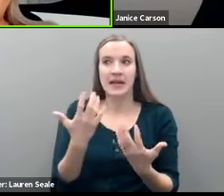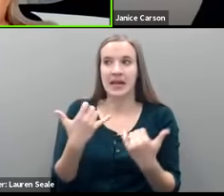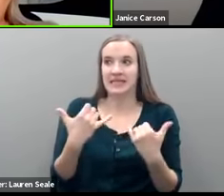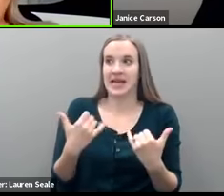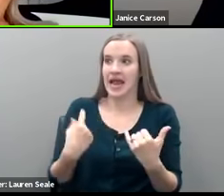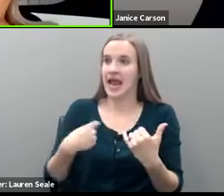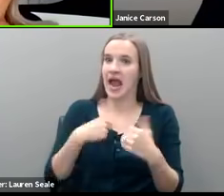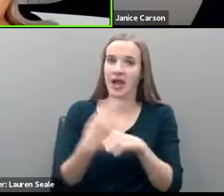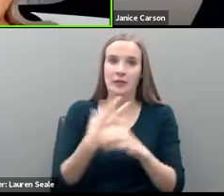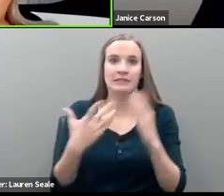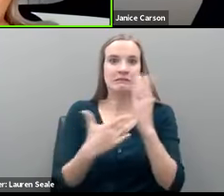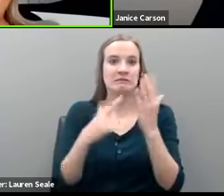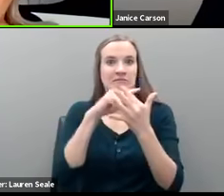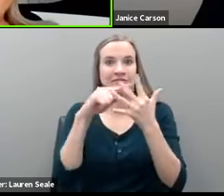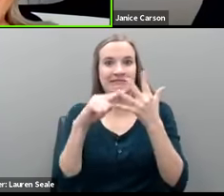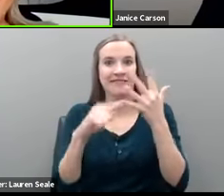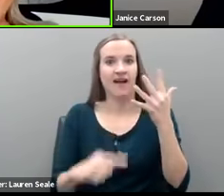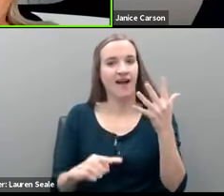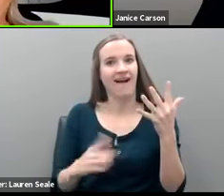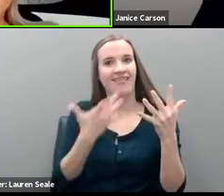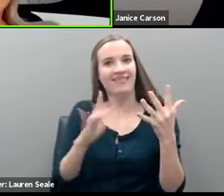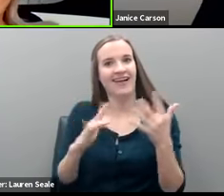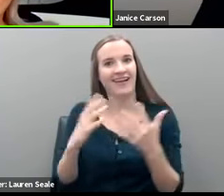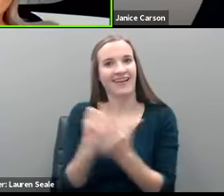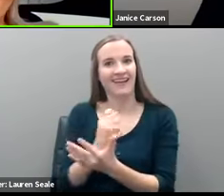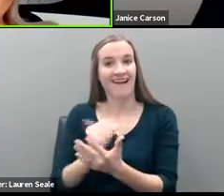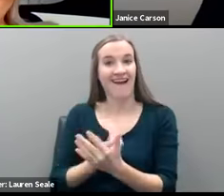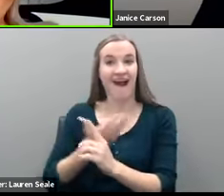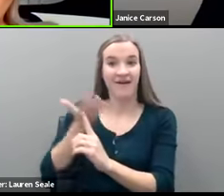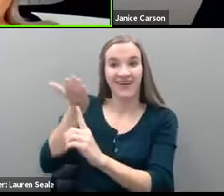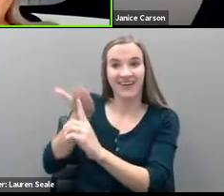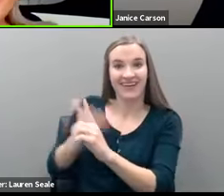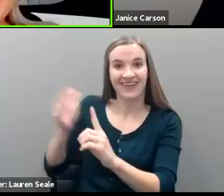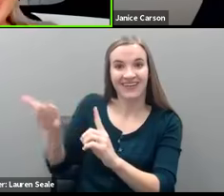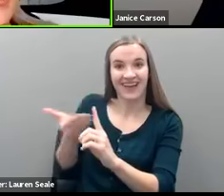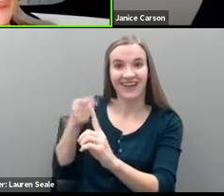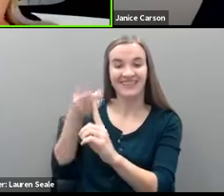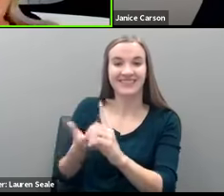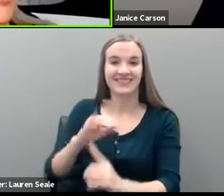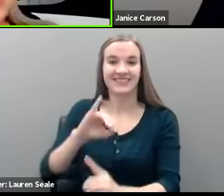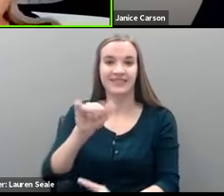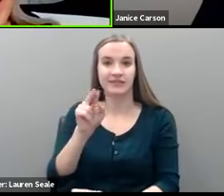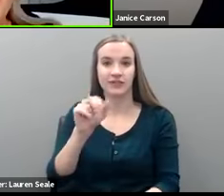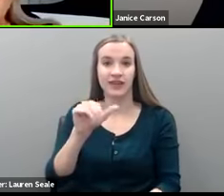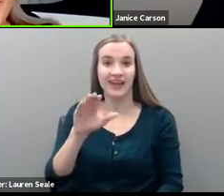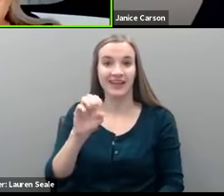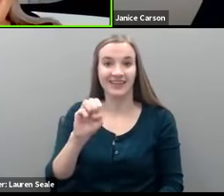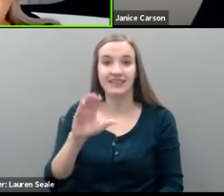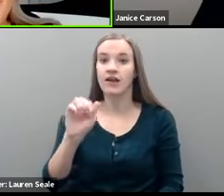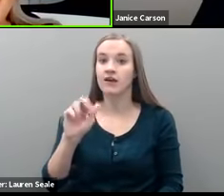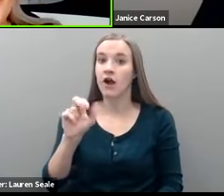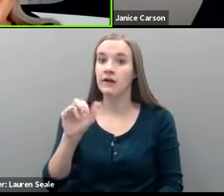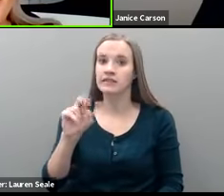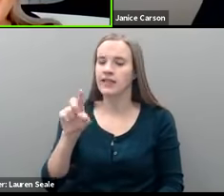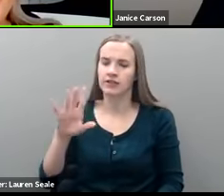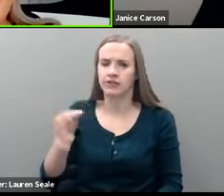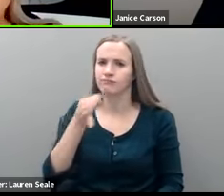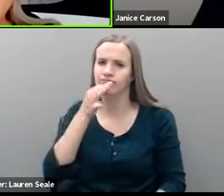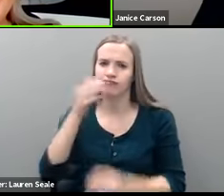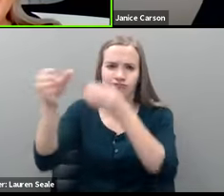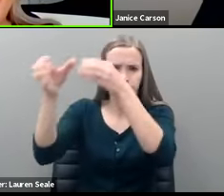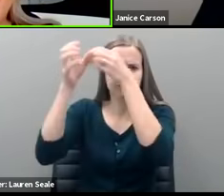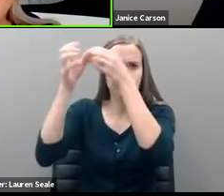to you today. And our guest today is Janice Carson, and she just happens to know a lot about